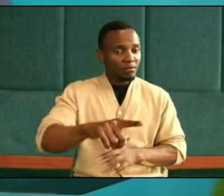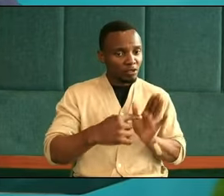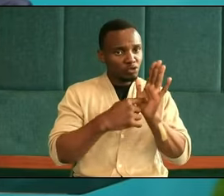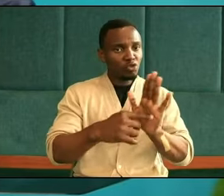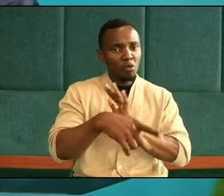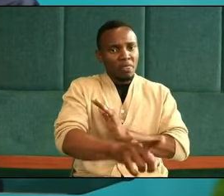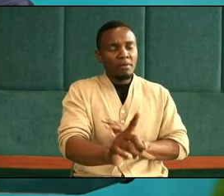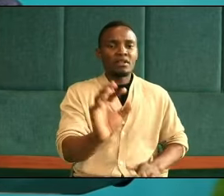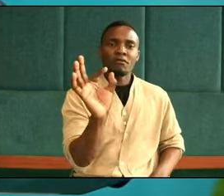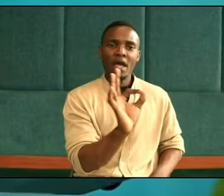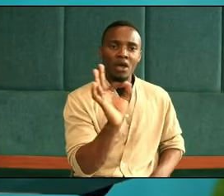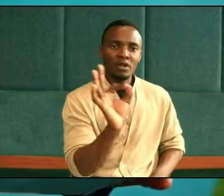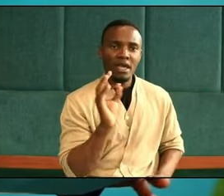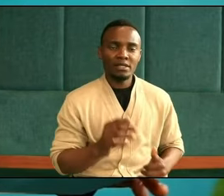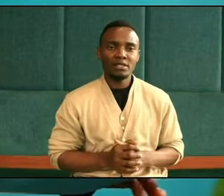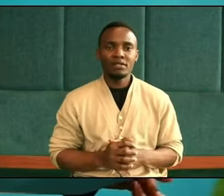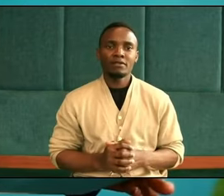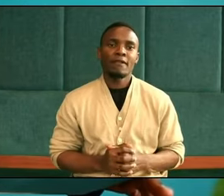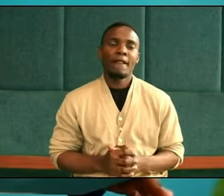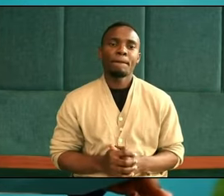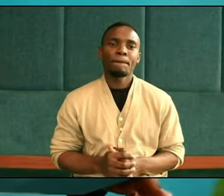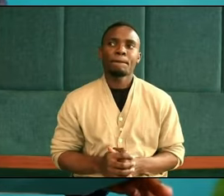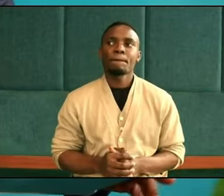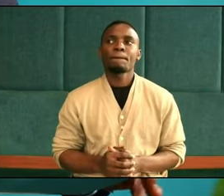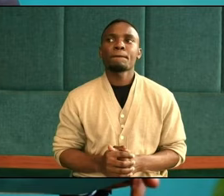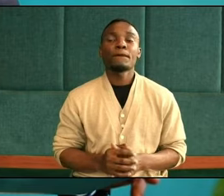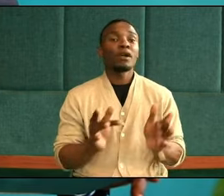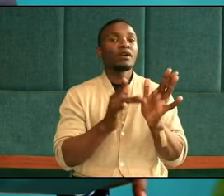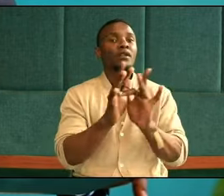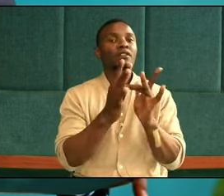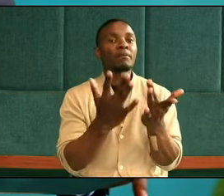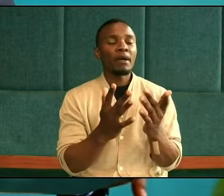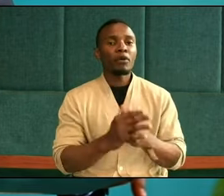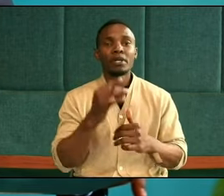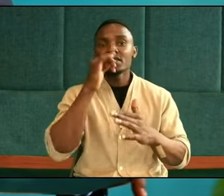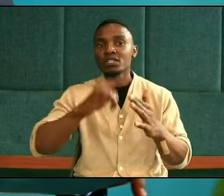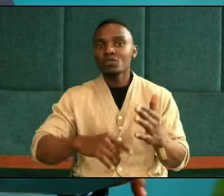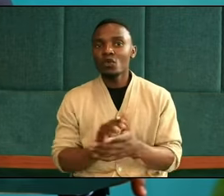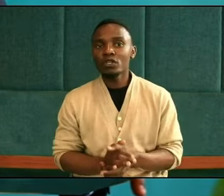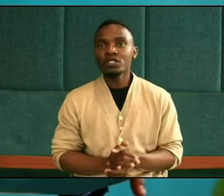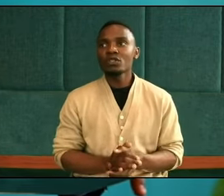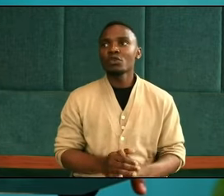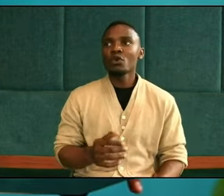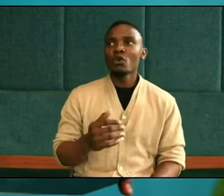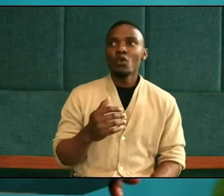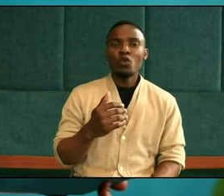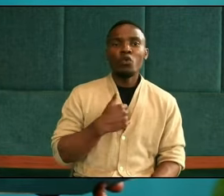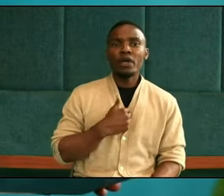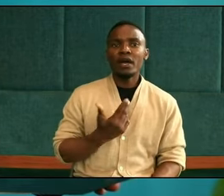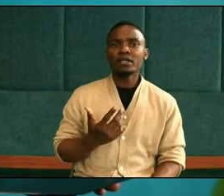be outliers for mission. The Bible records that there is a detachment of